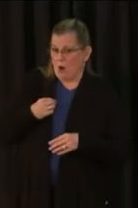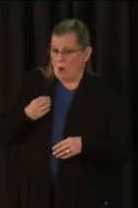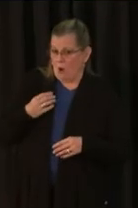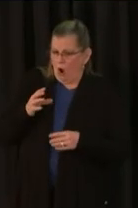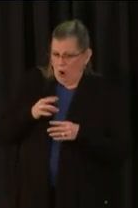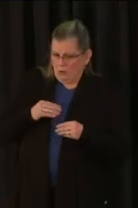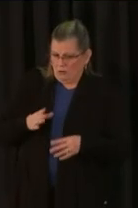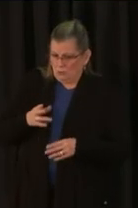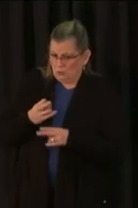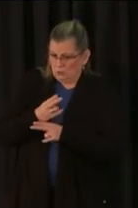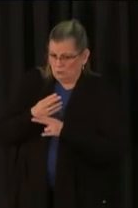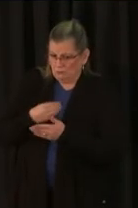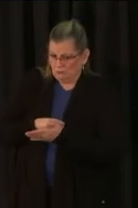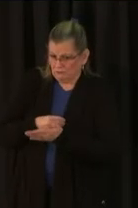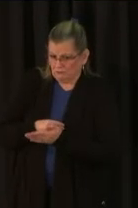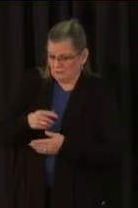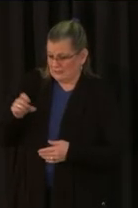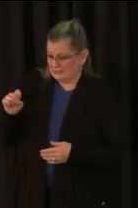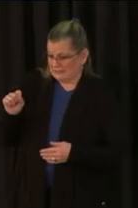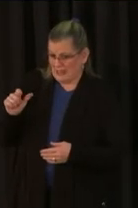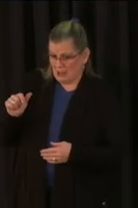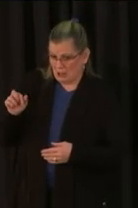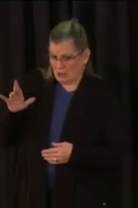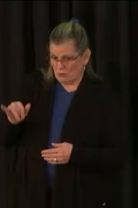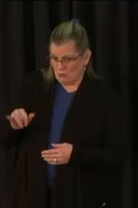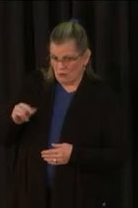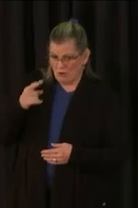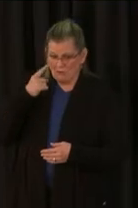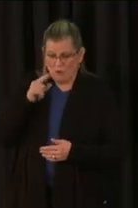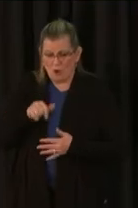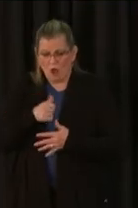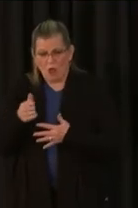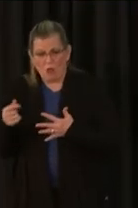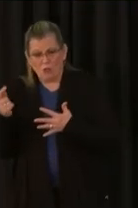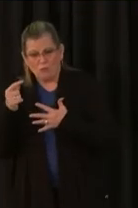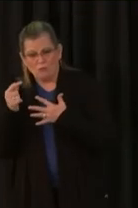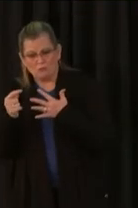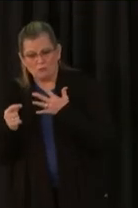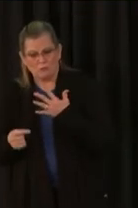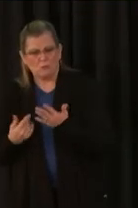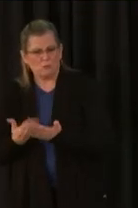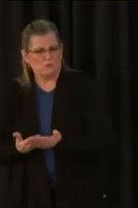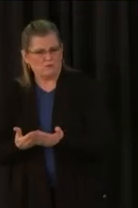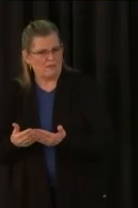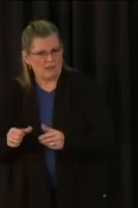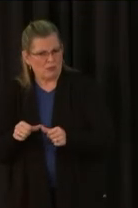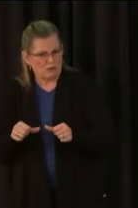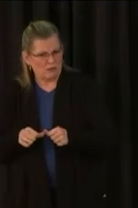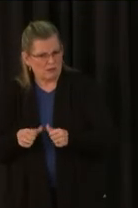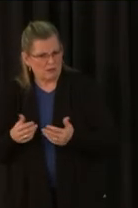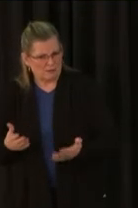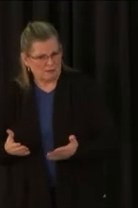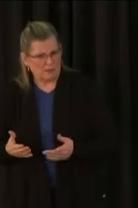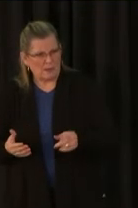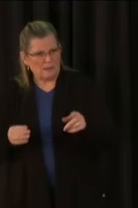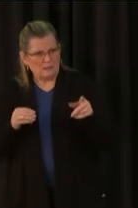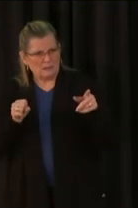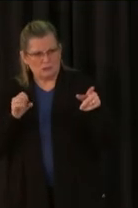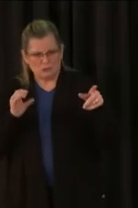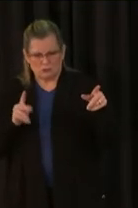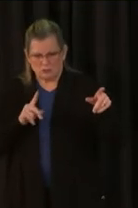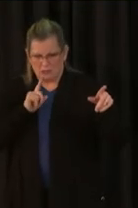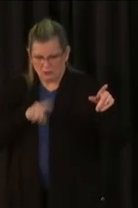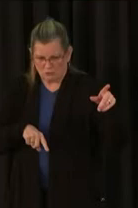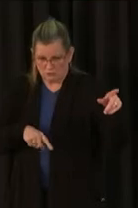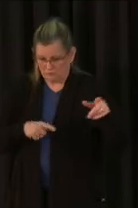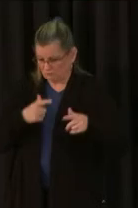salary, but uses it for one of the other approved areas? Yeah, if you are eligible, you most